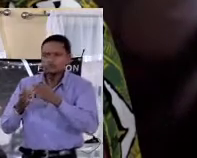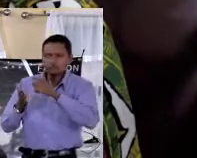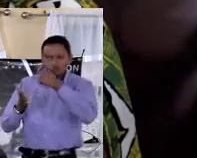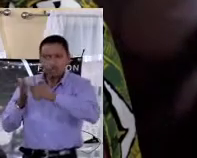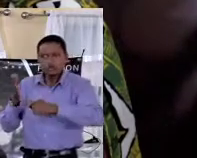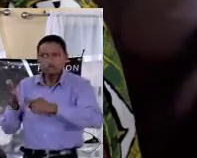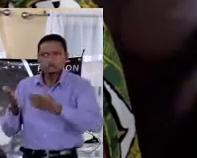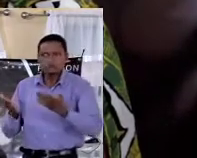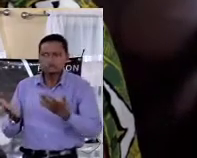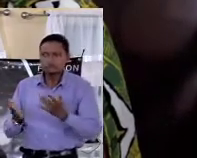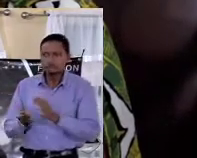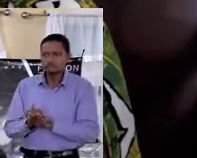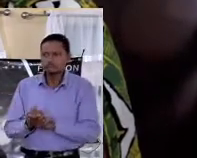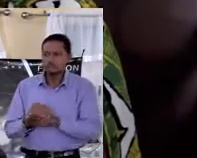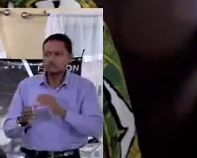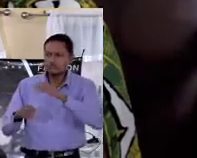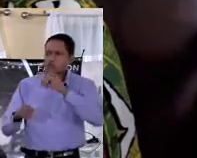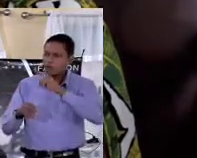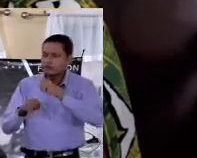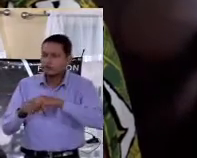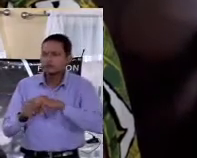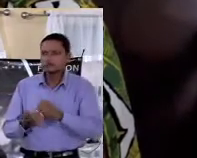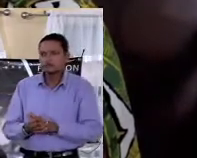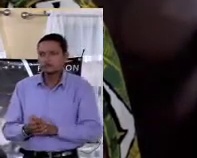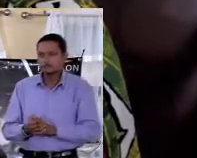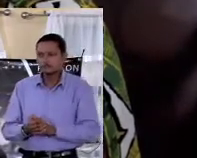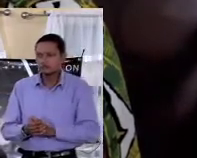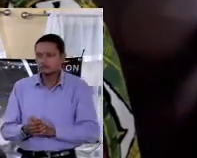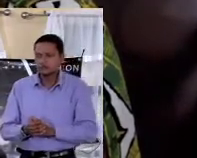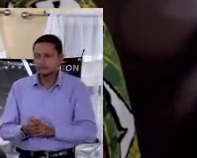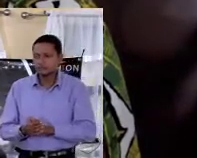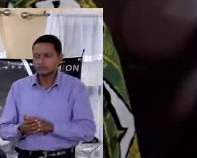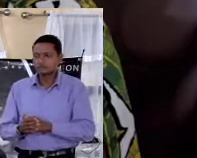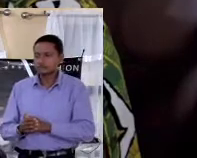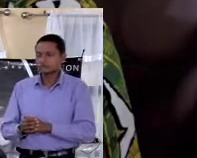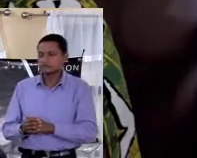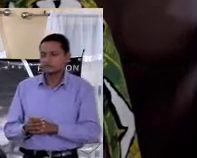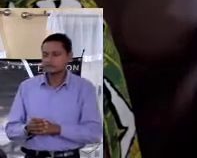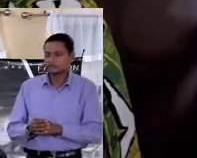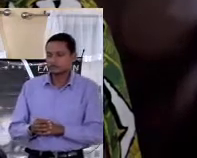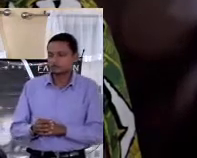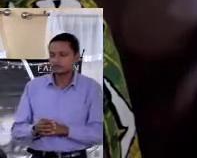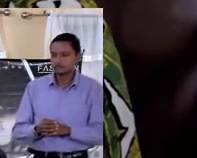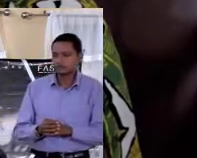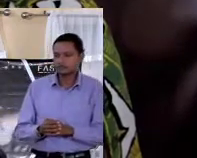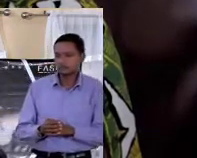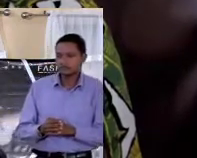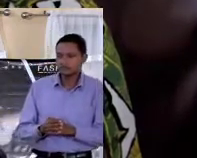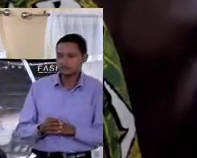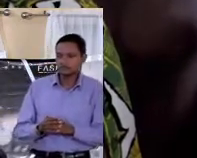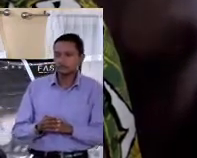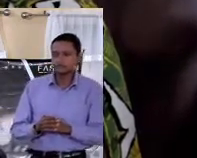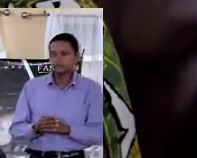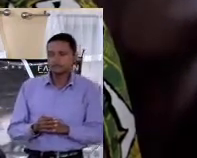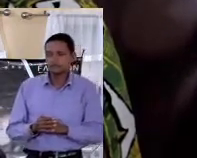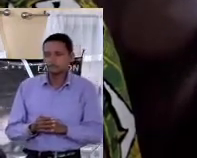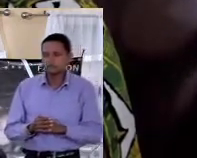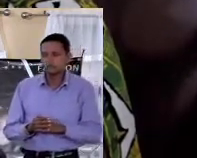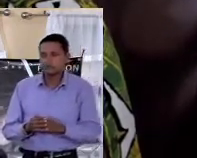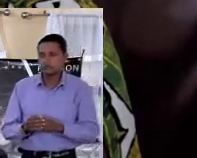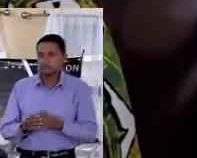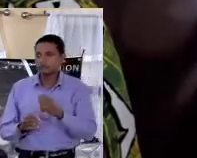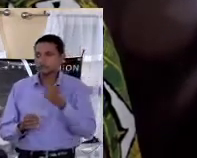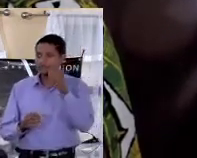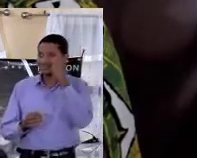the development for that process is a totally different process from, let's say, a contemporary brand or a higher end designer brand.